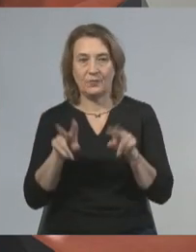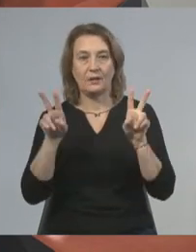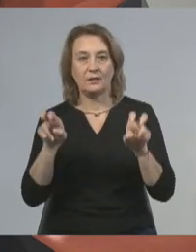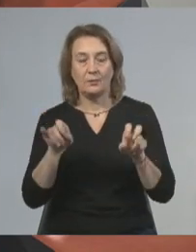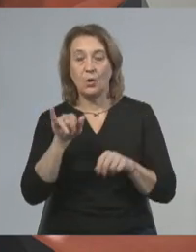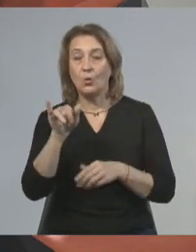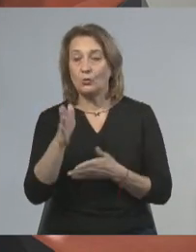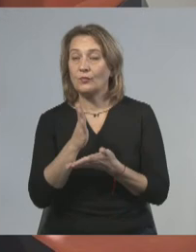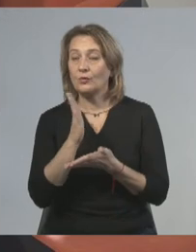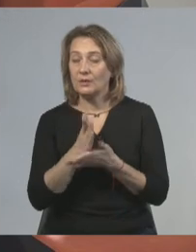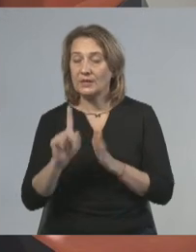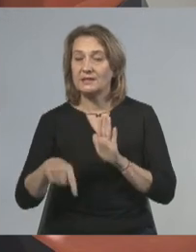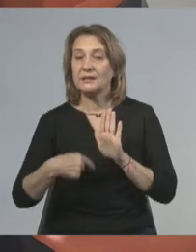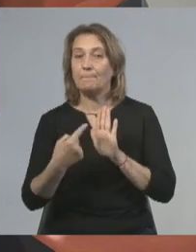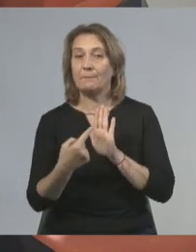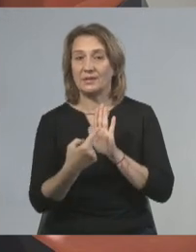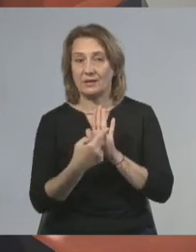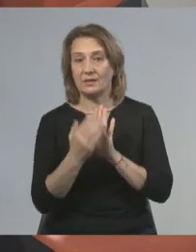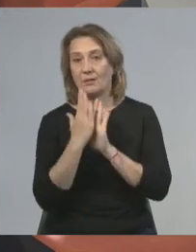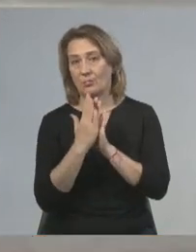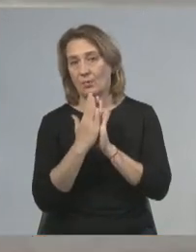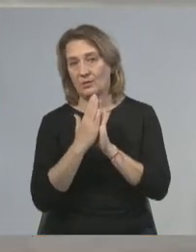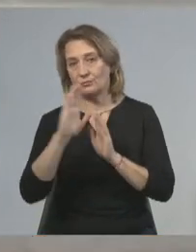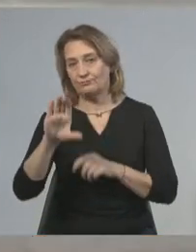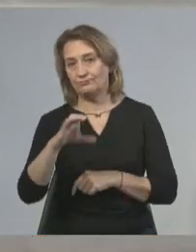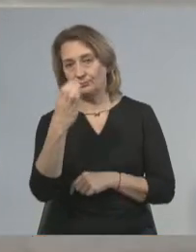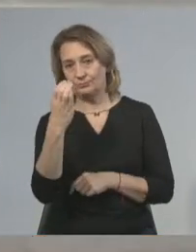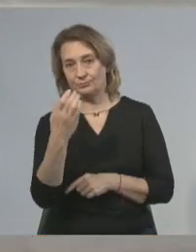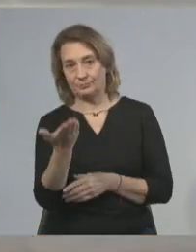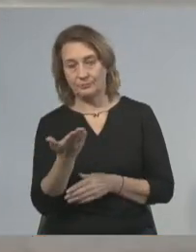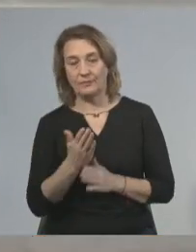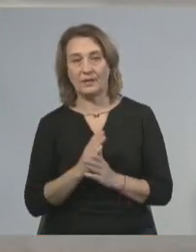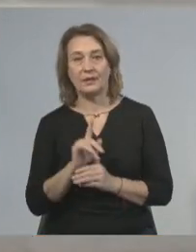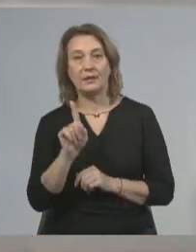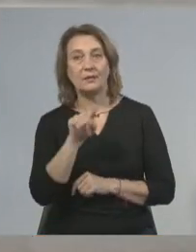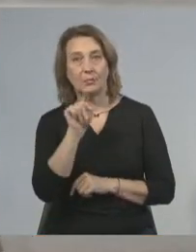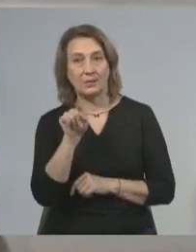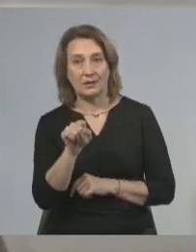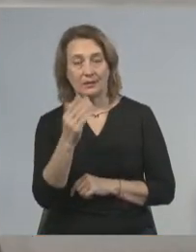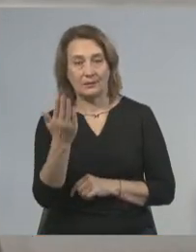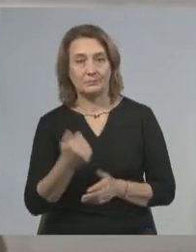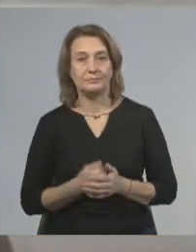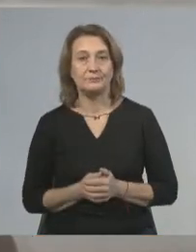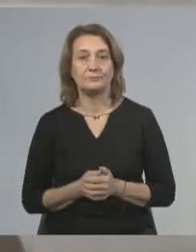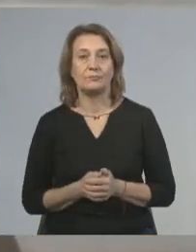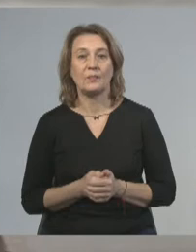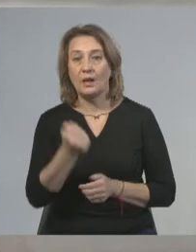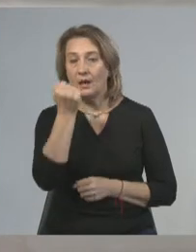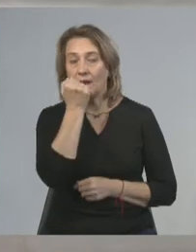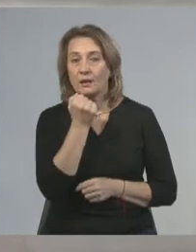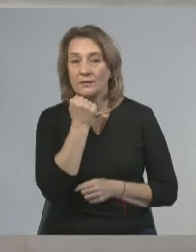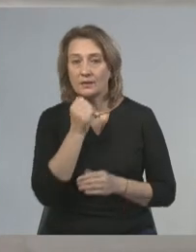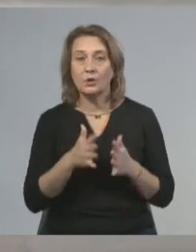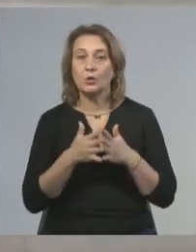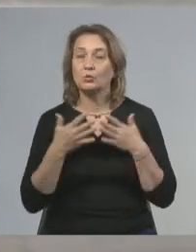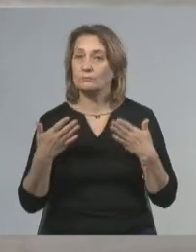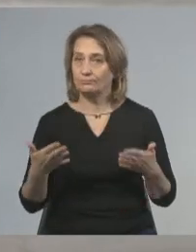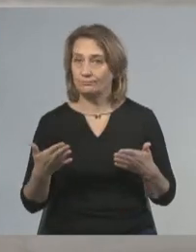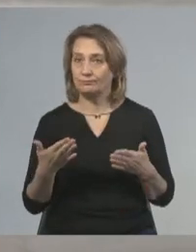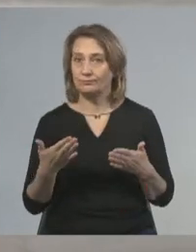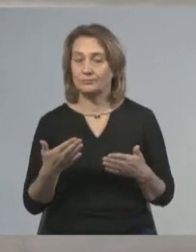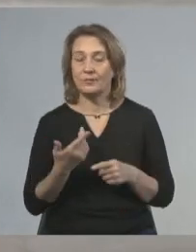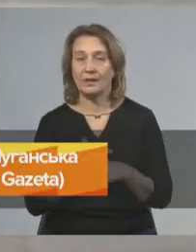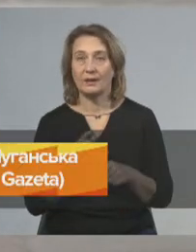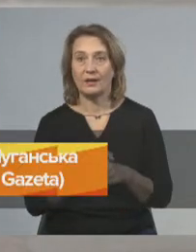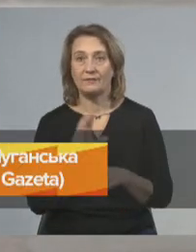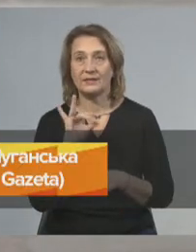topic so i would like to give floor to andre and ask questions to sergey thank you so